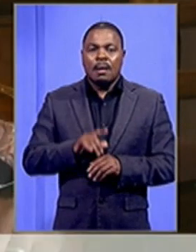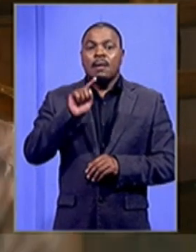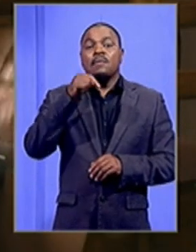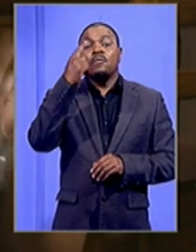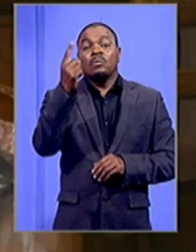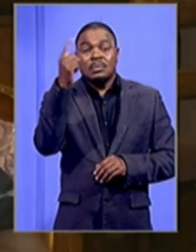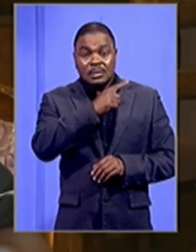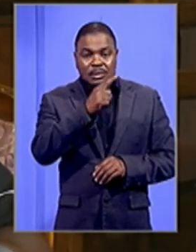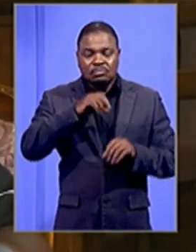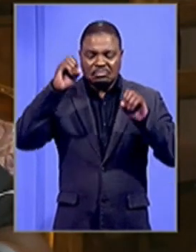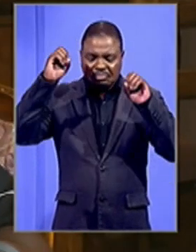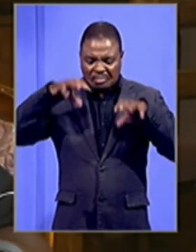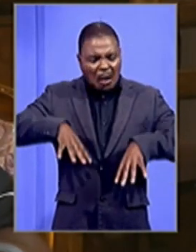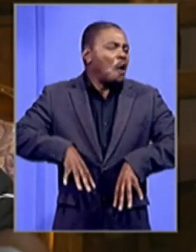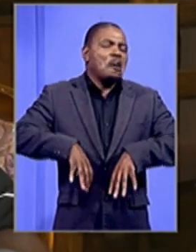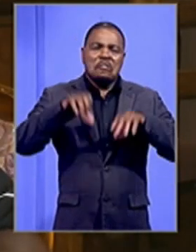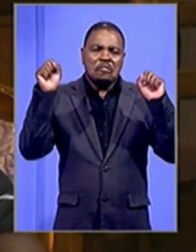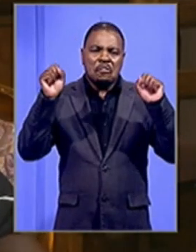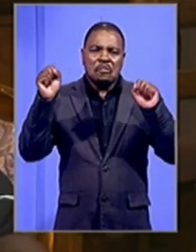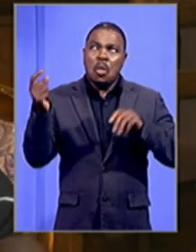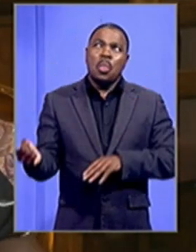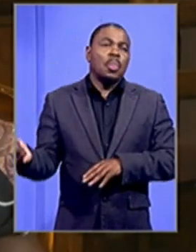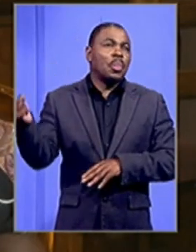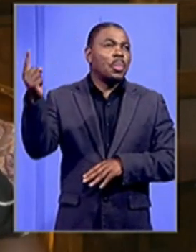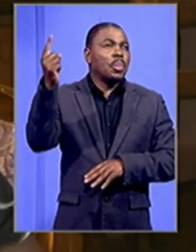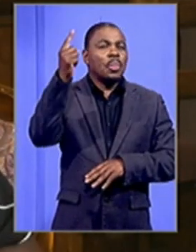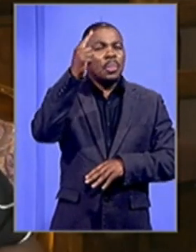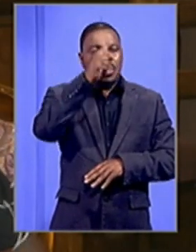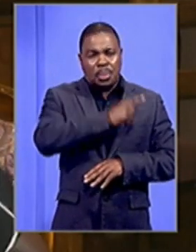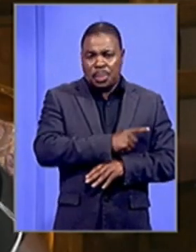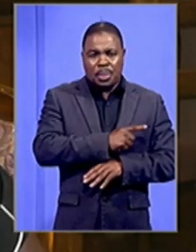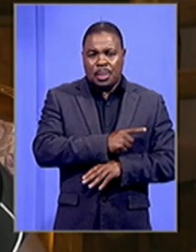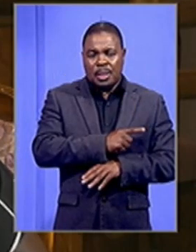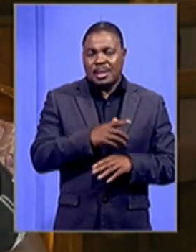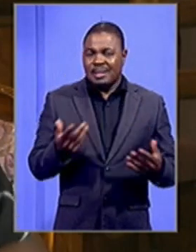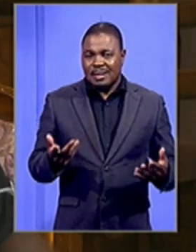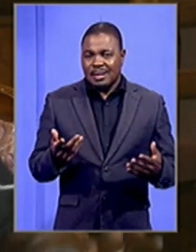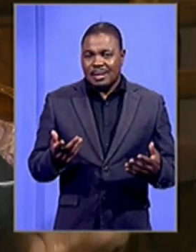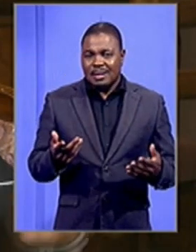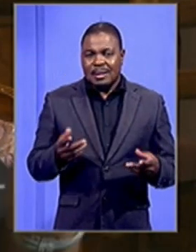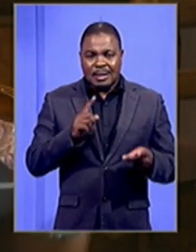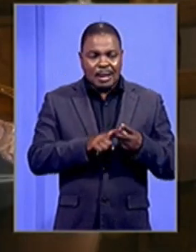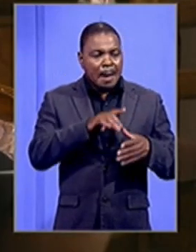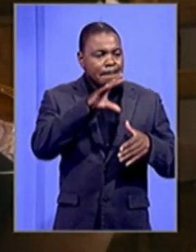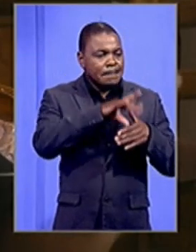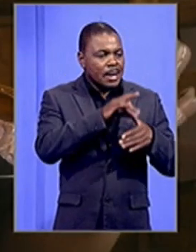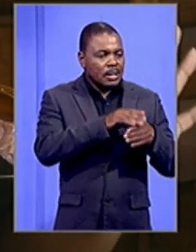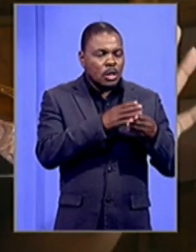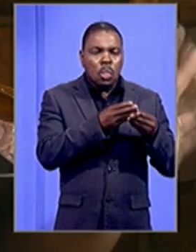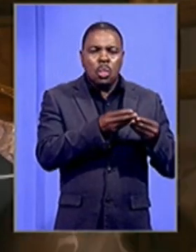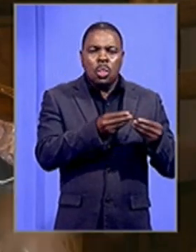day, it was load shedding. Almost for the whole day, the electricity was off. So the meat has